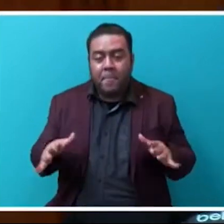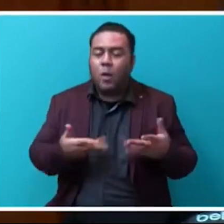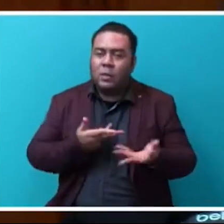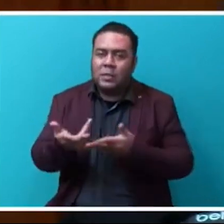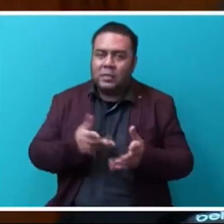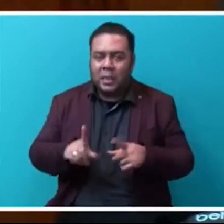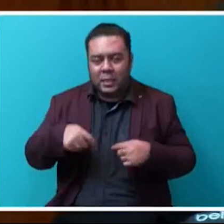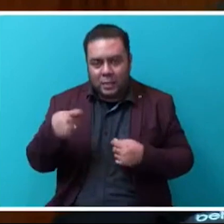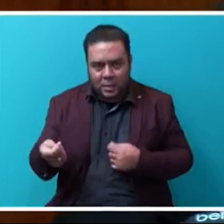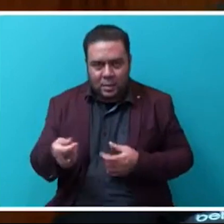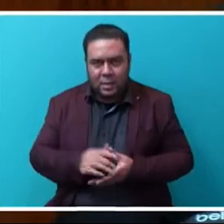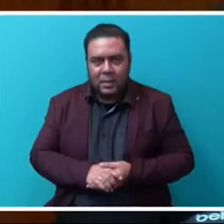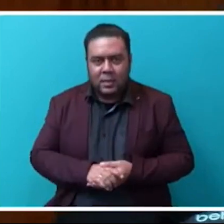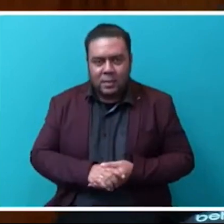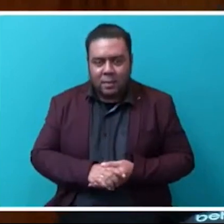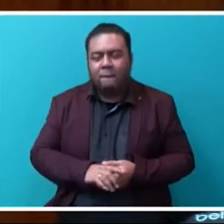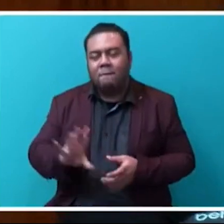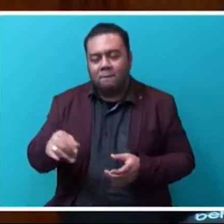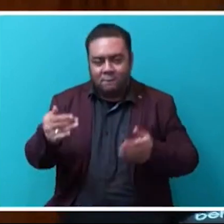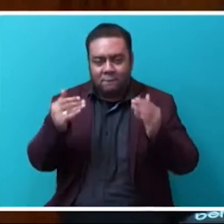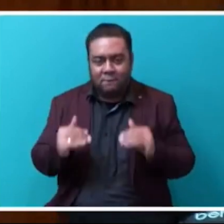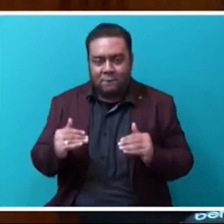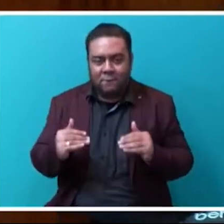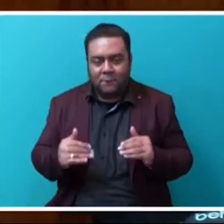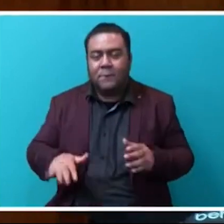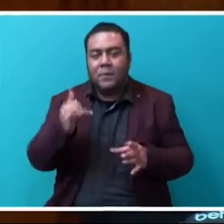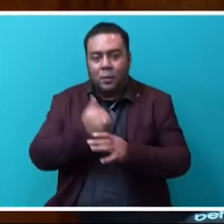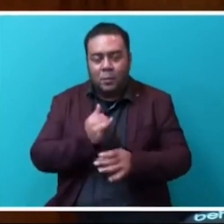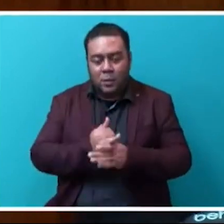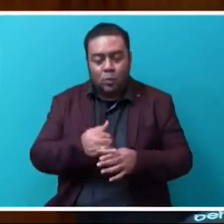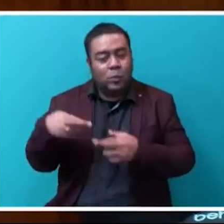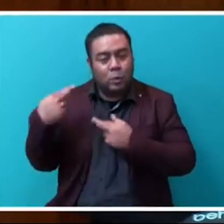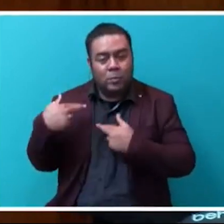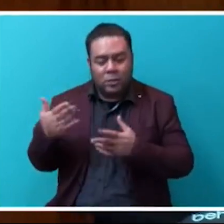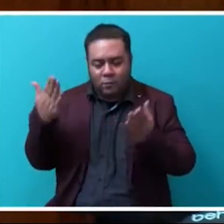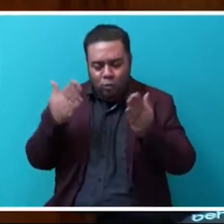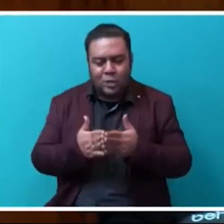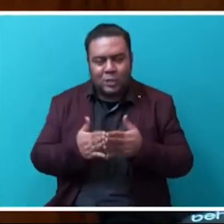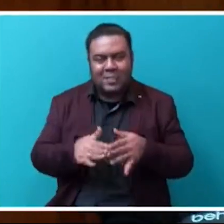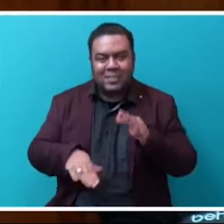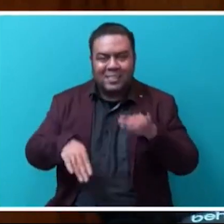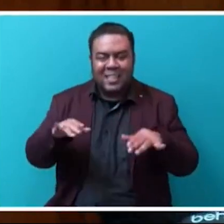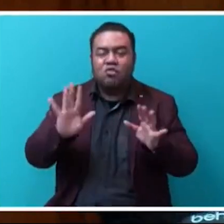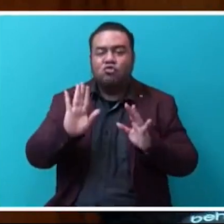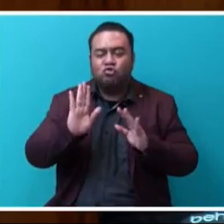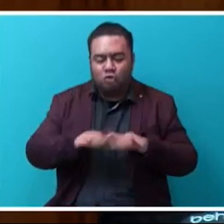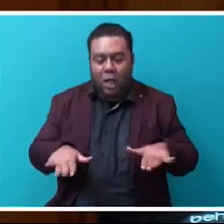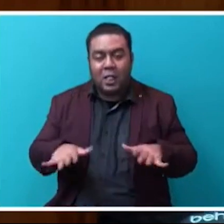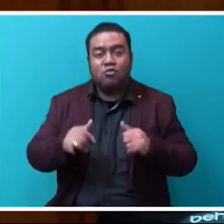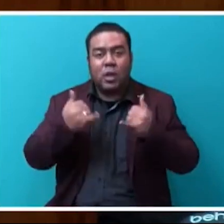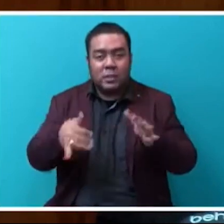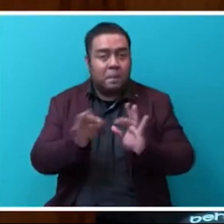that next. But by raising the age of criminal responsibility and focusing on diversion, the Child Justice Bill